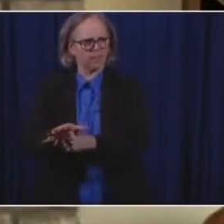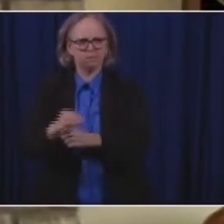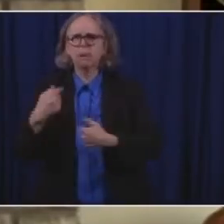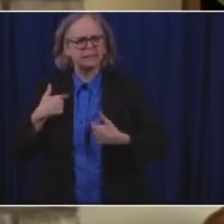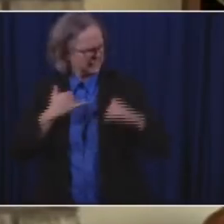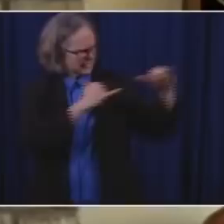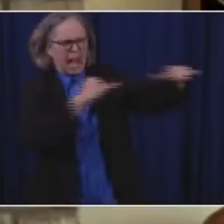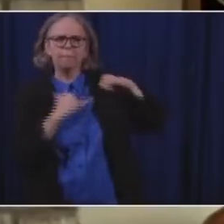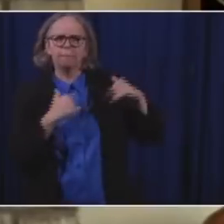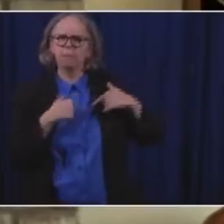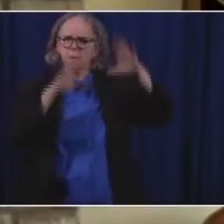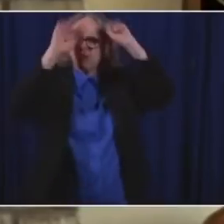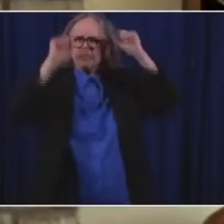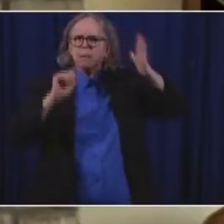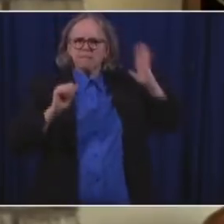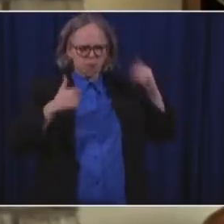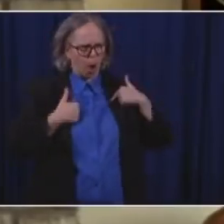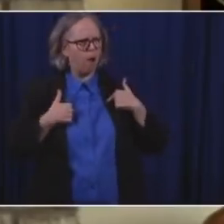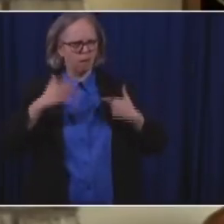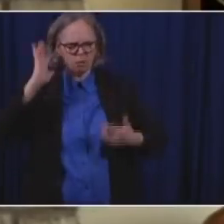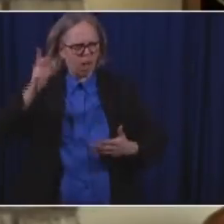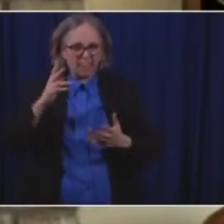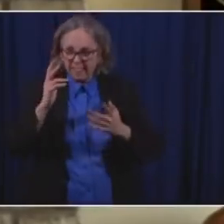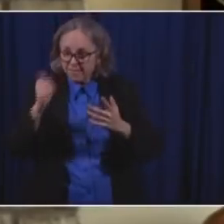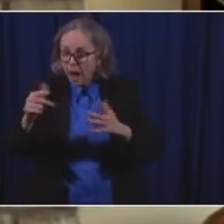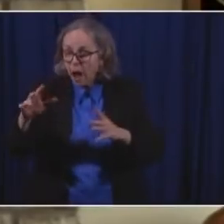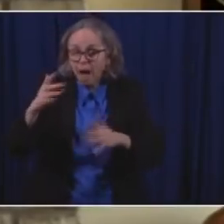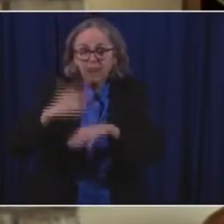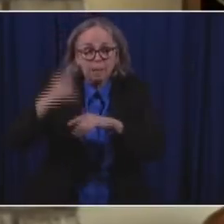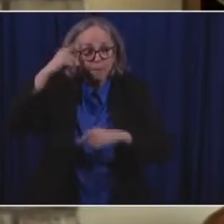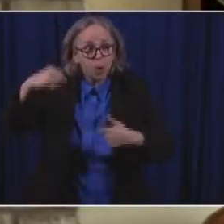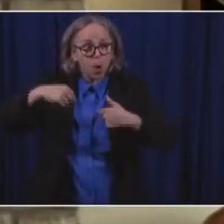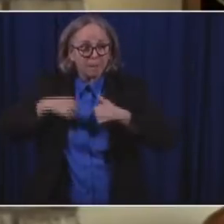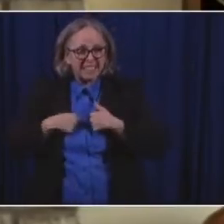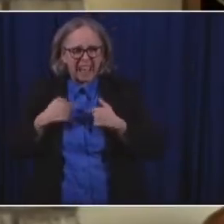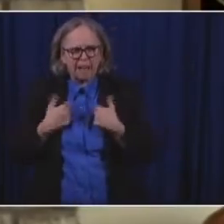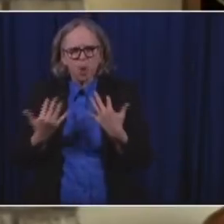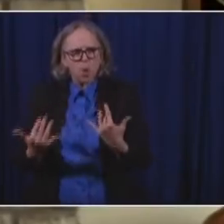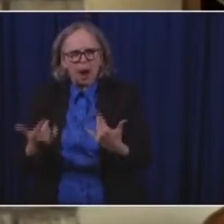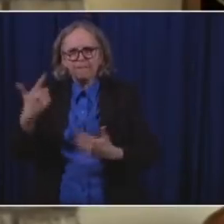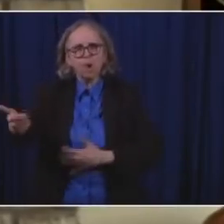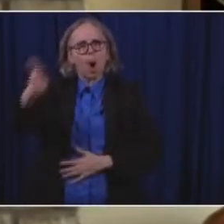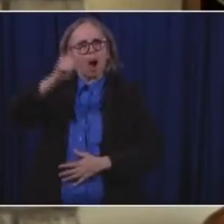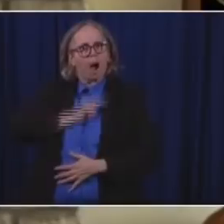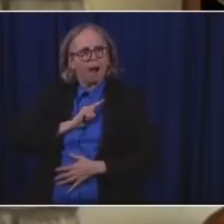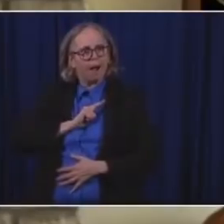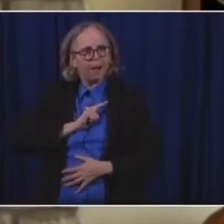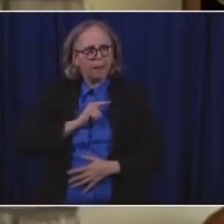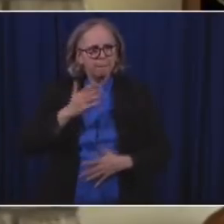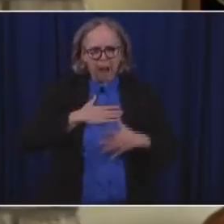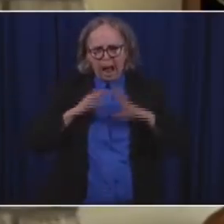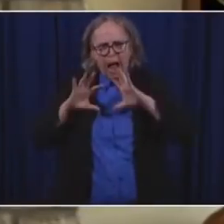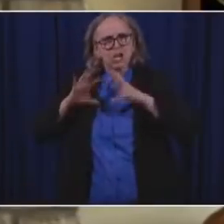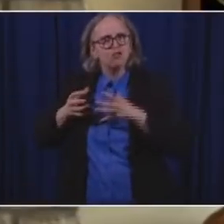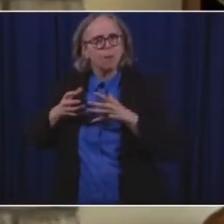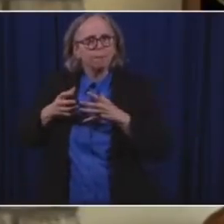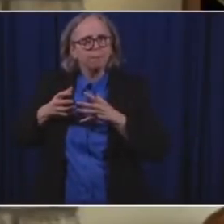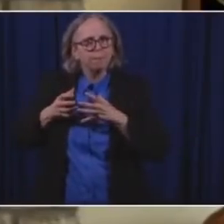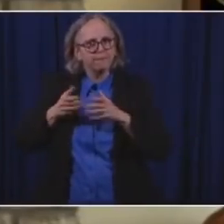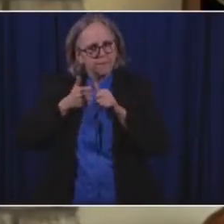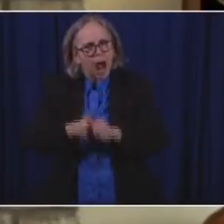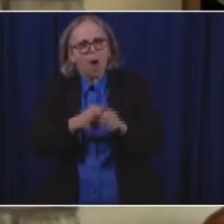take it. And as soon as I take it is when they get to my turn, when they get into my group. So